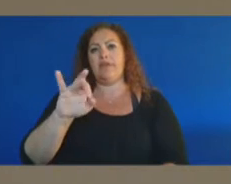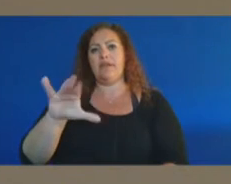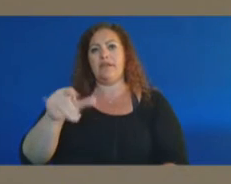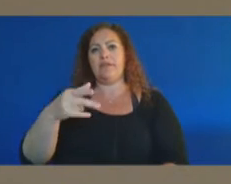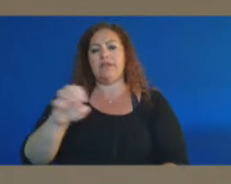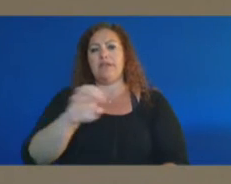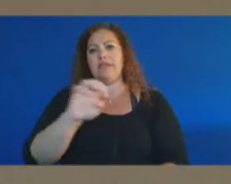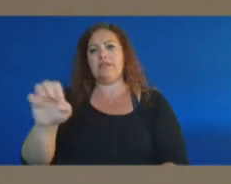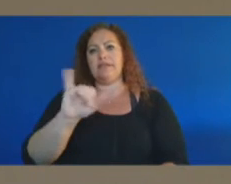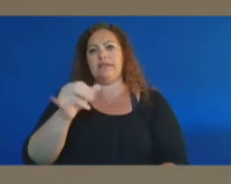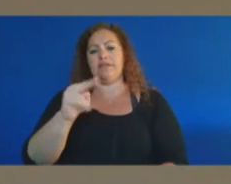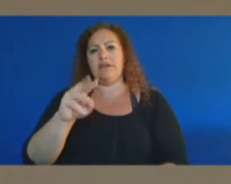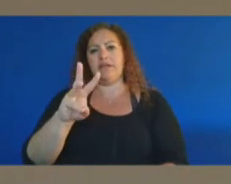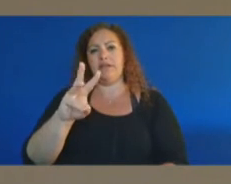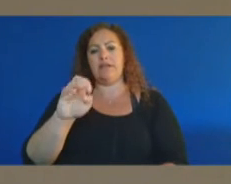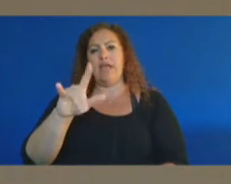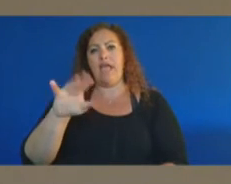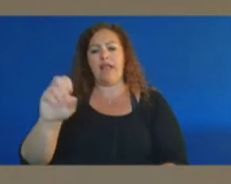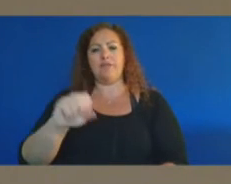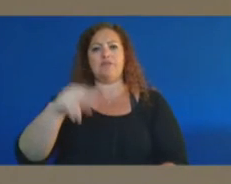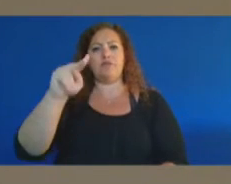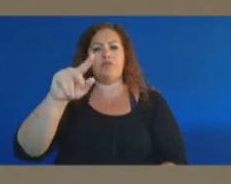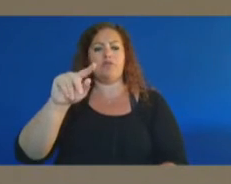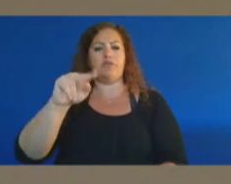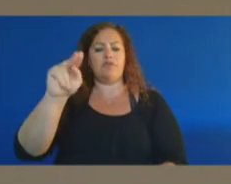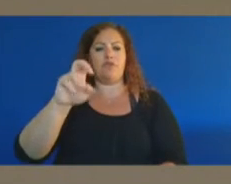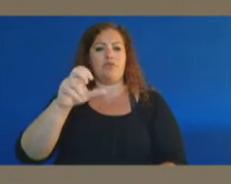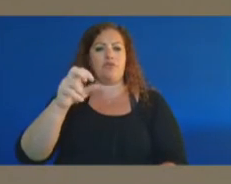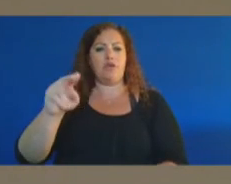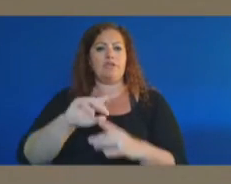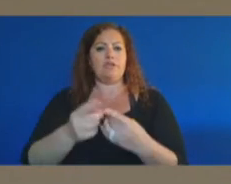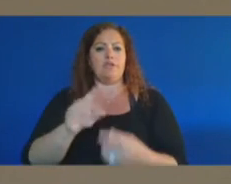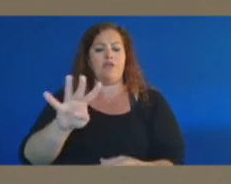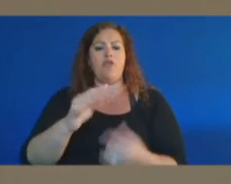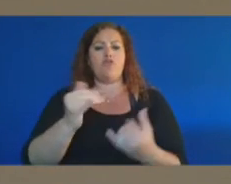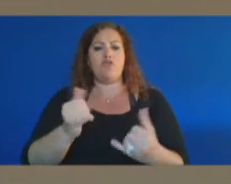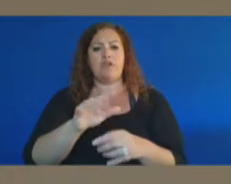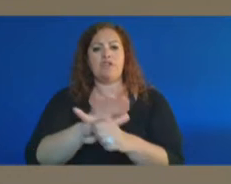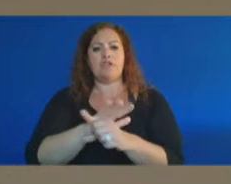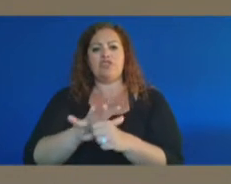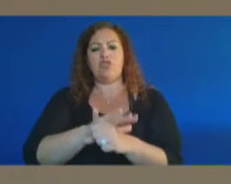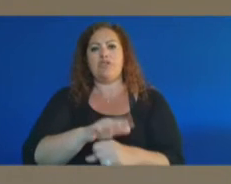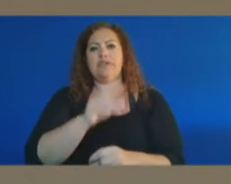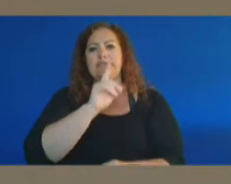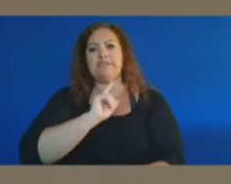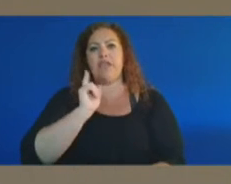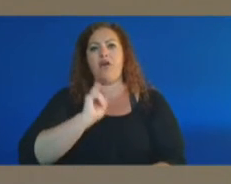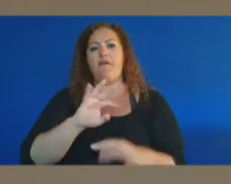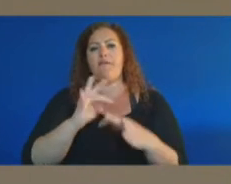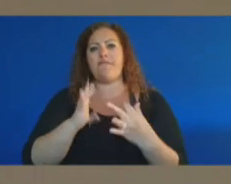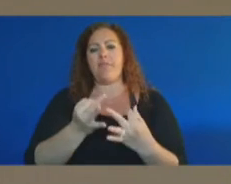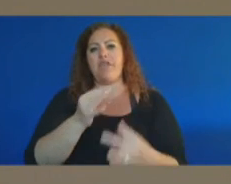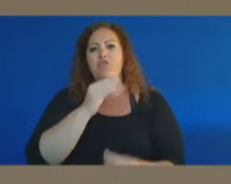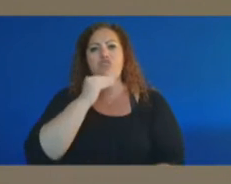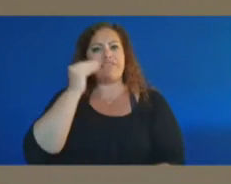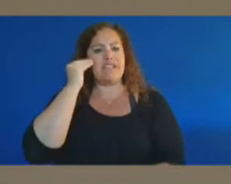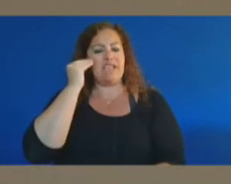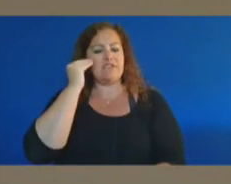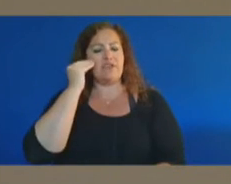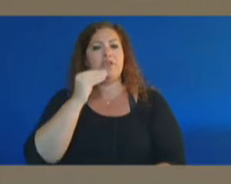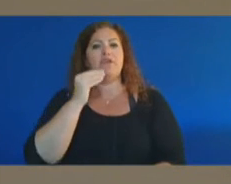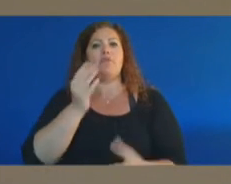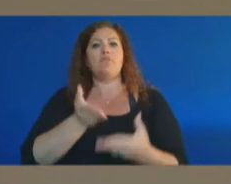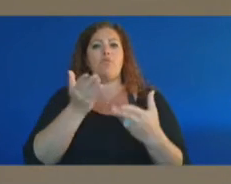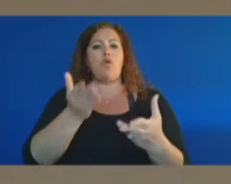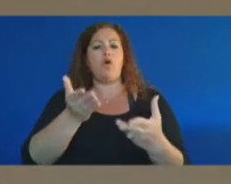2022-23 and is in District 4 the current zoning is single family residential the proposed zoning is mixed use with